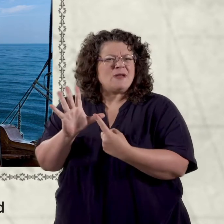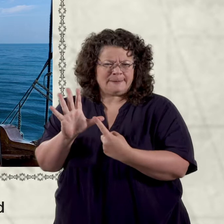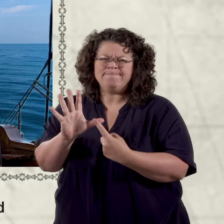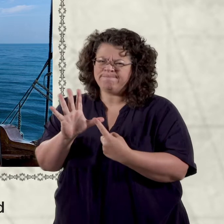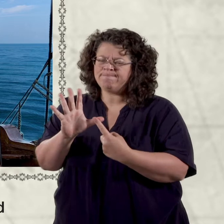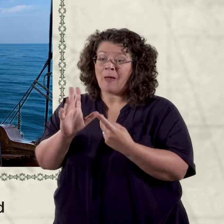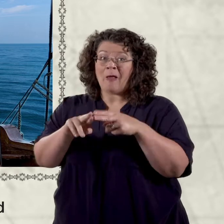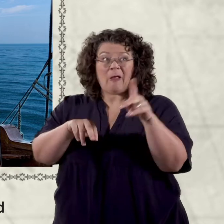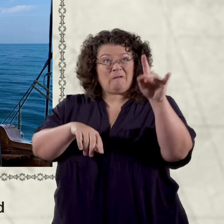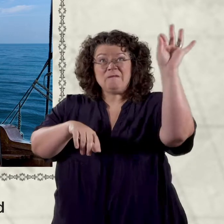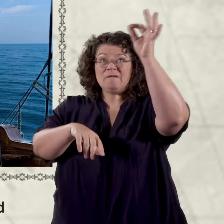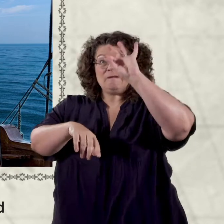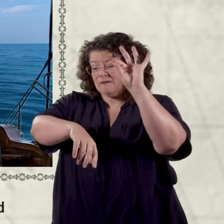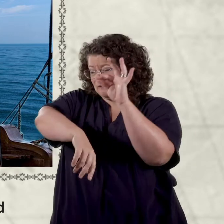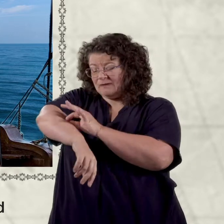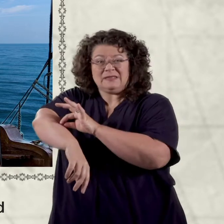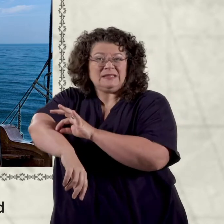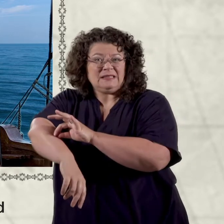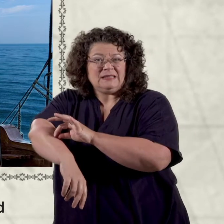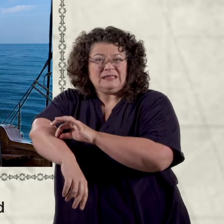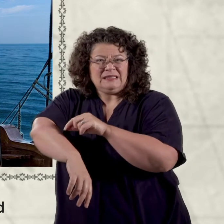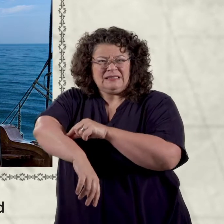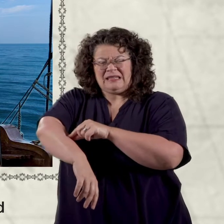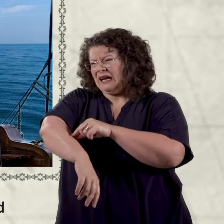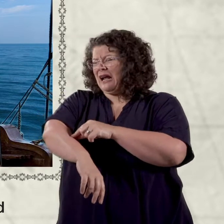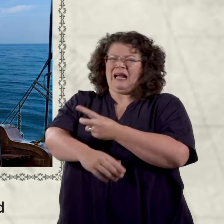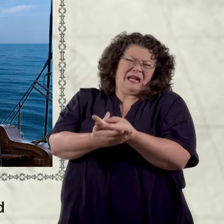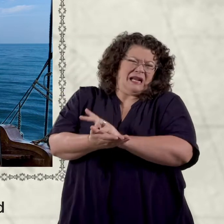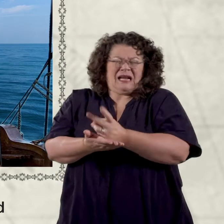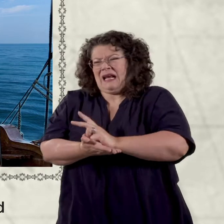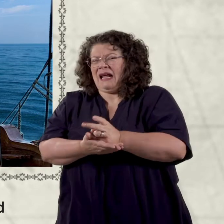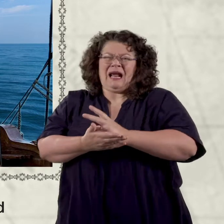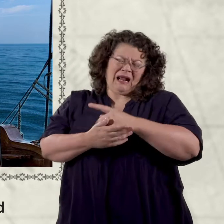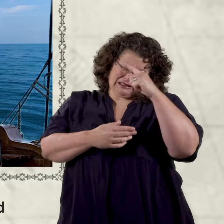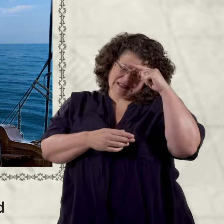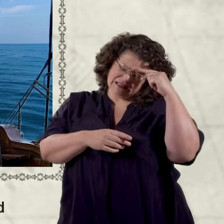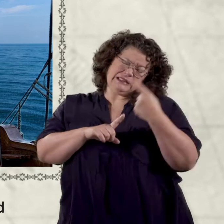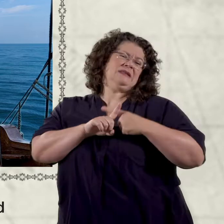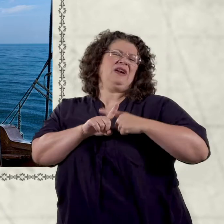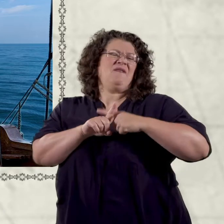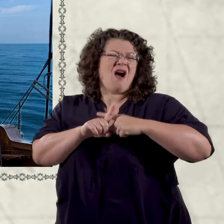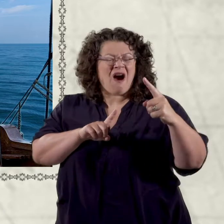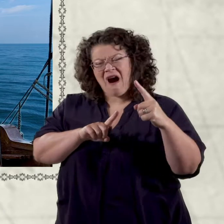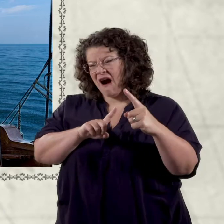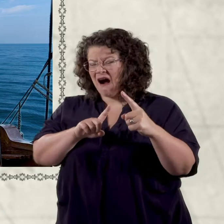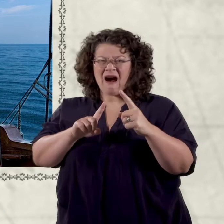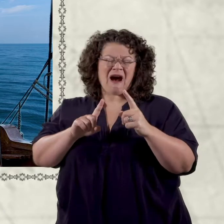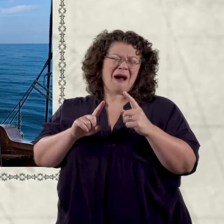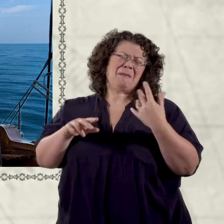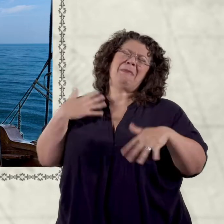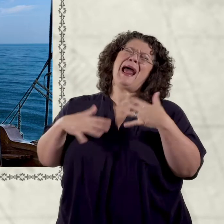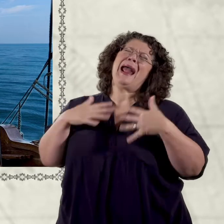they'll toss and turn with an uncontrollable fever till they die in